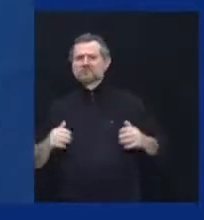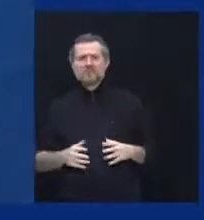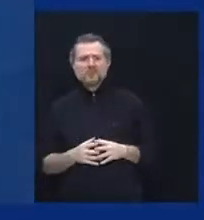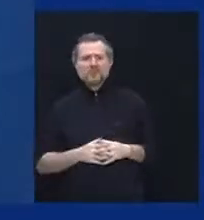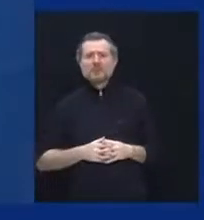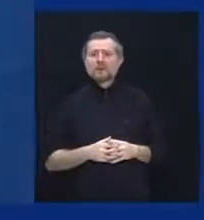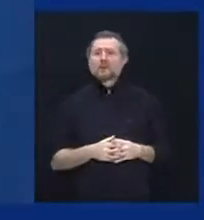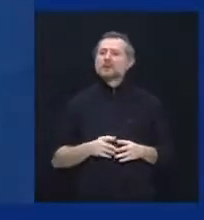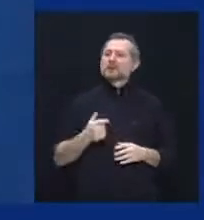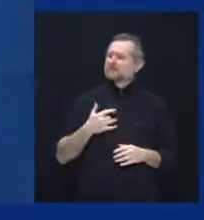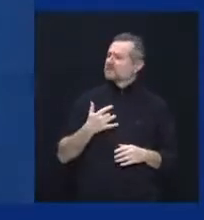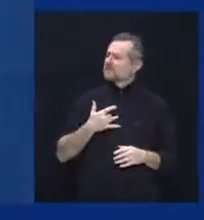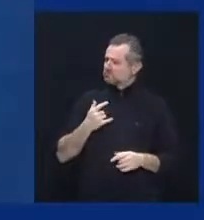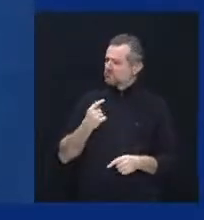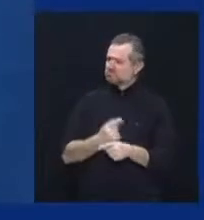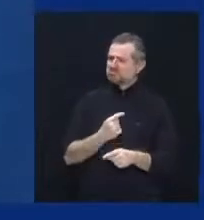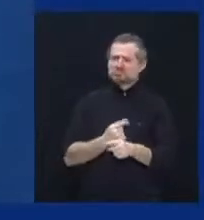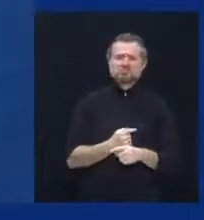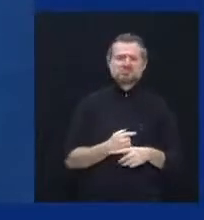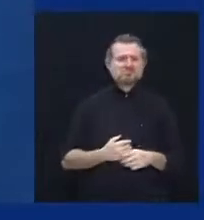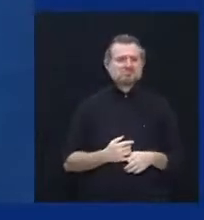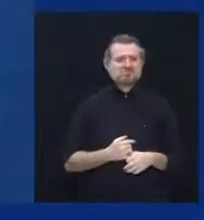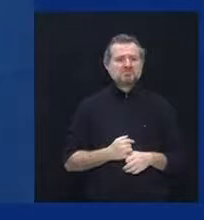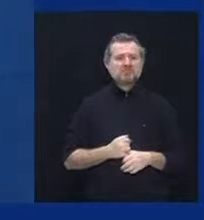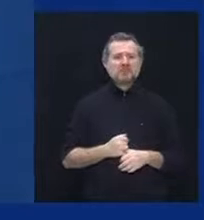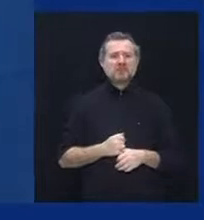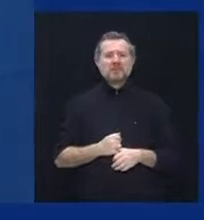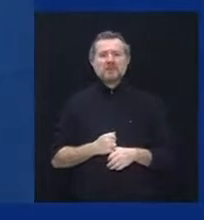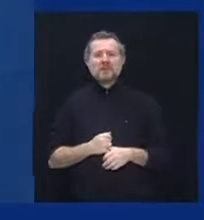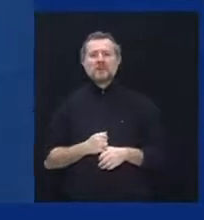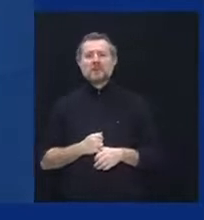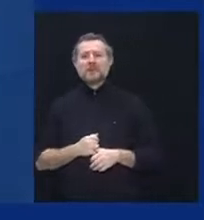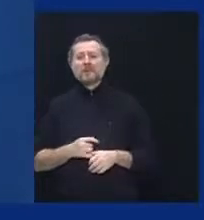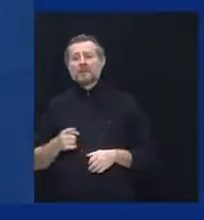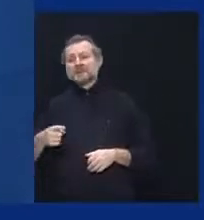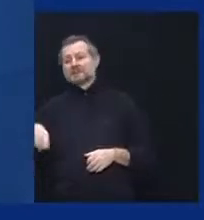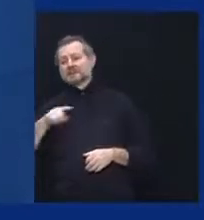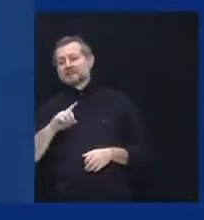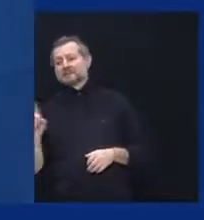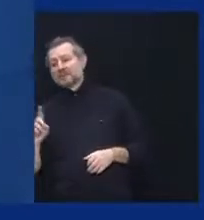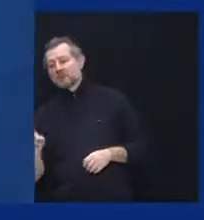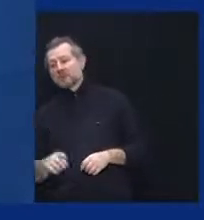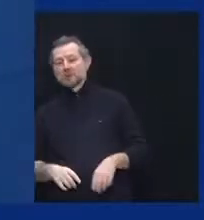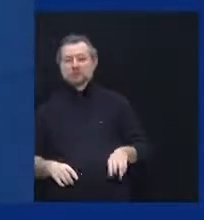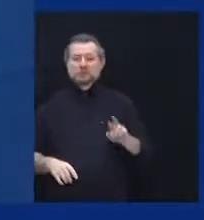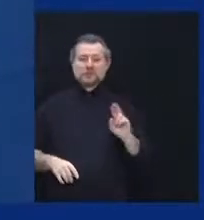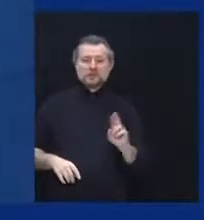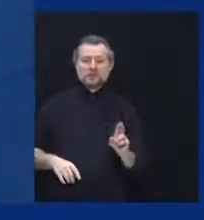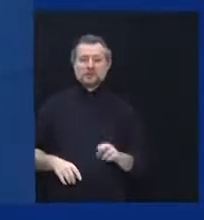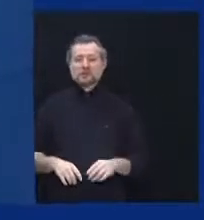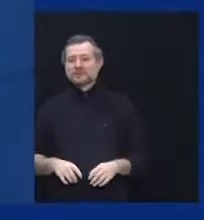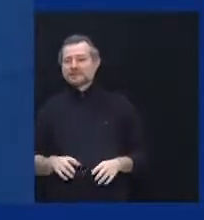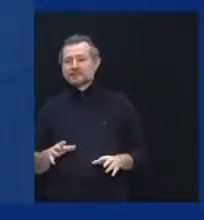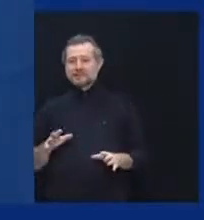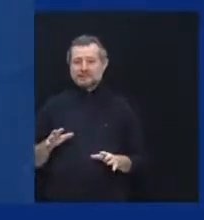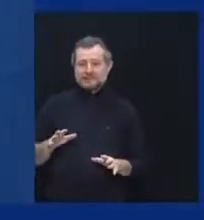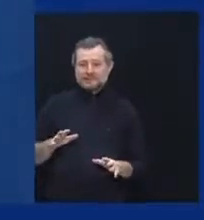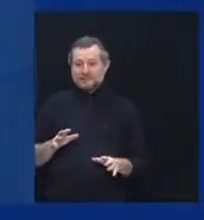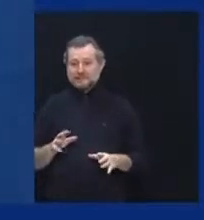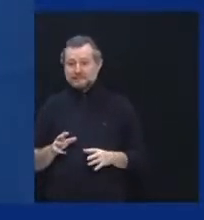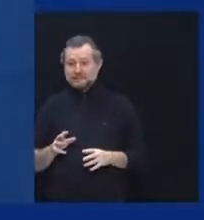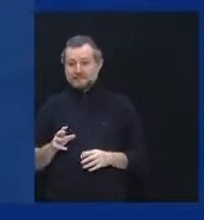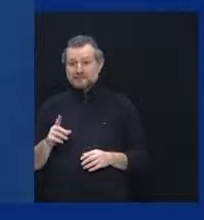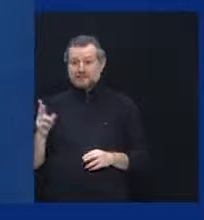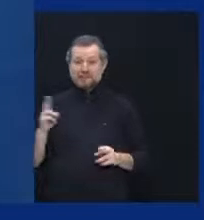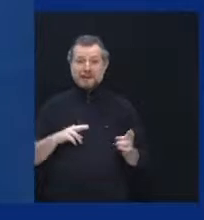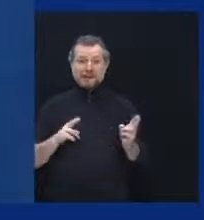that. I'm saying to my local colleagues, don't play politics with vaccines. Don't play politics